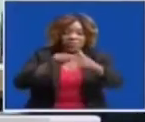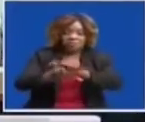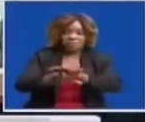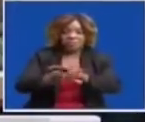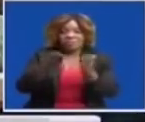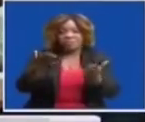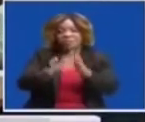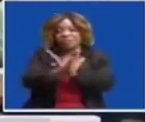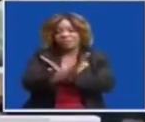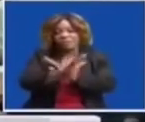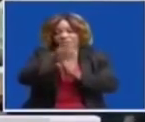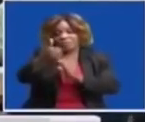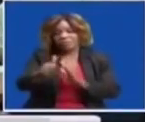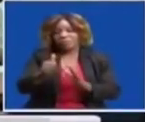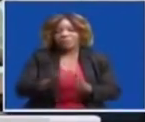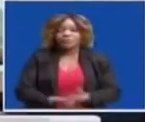the economy.